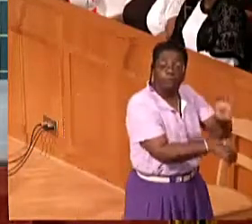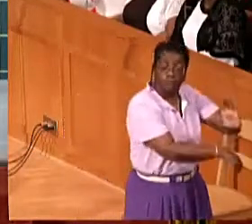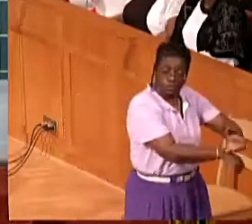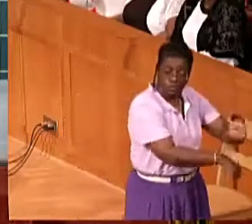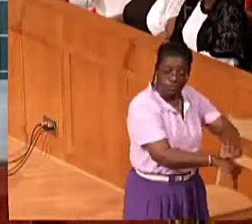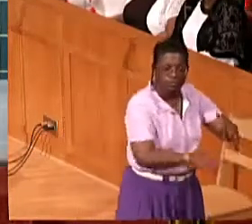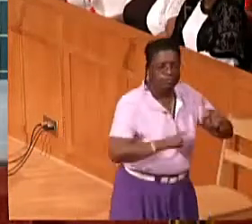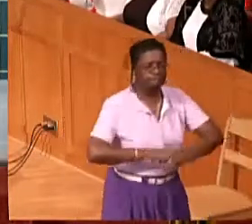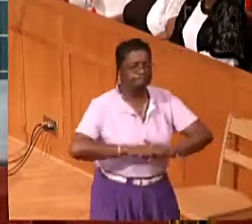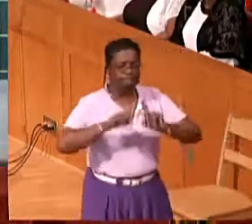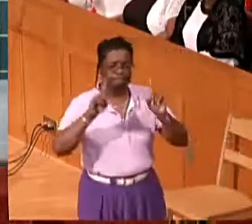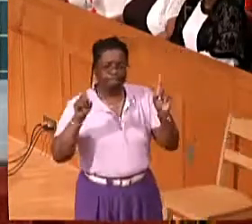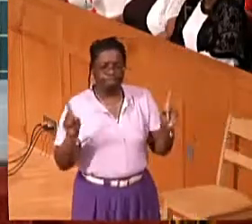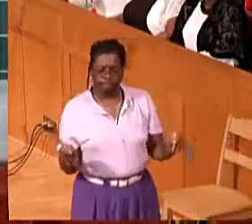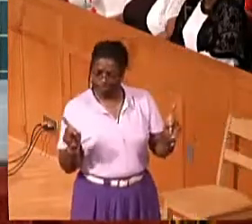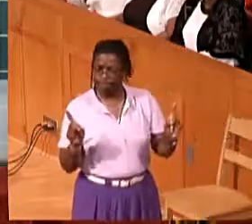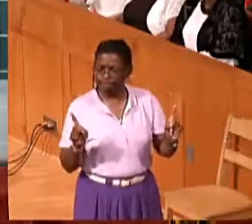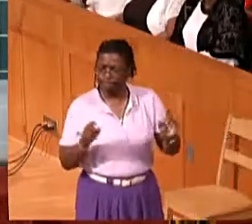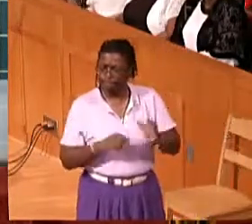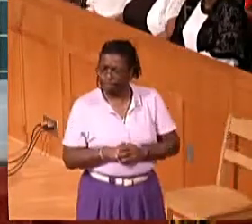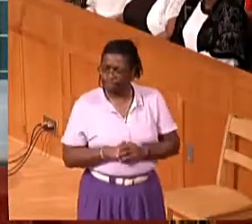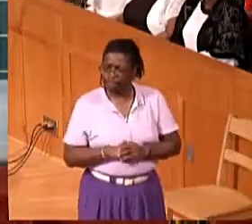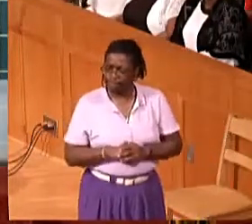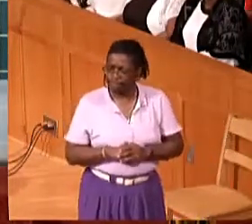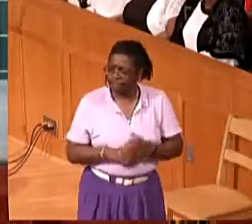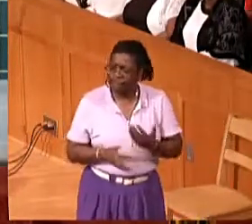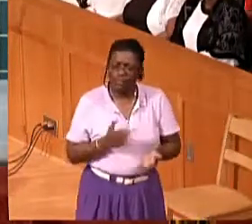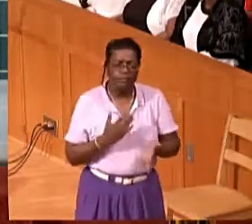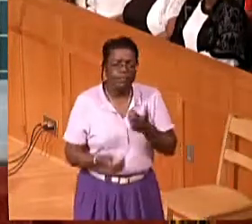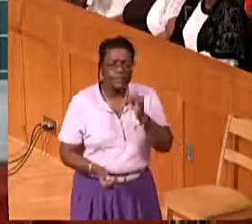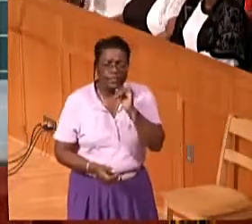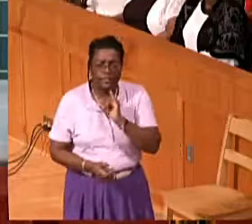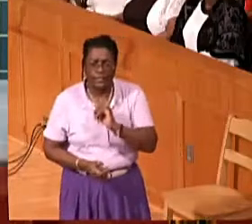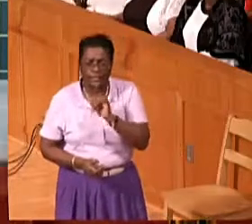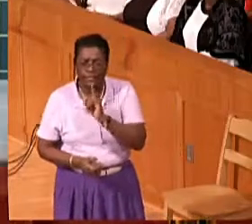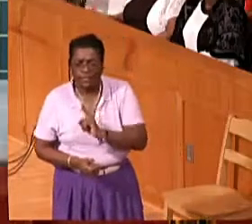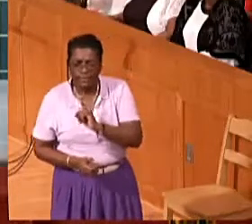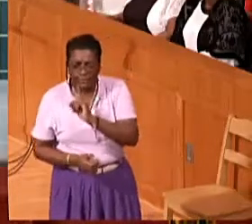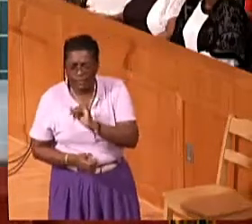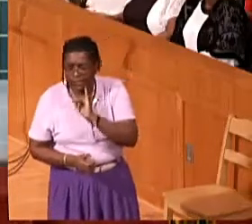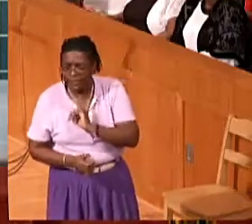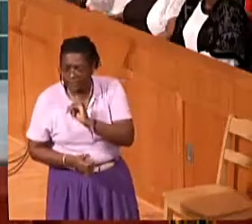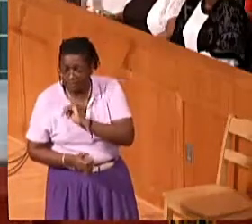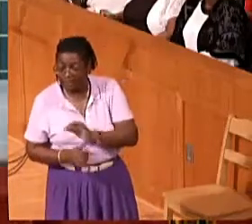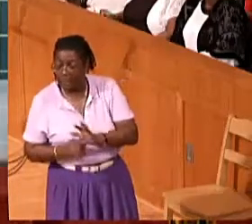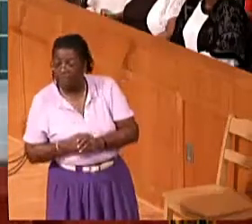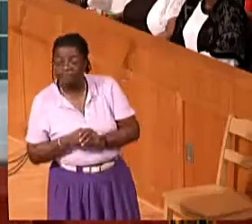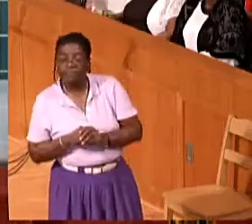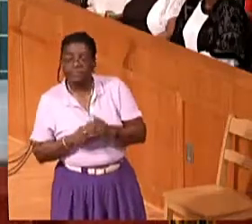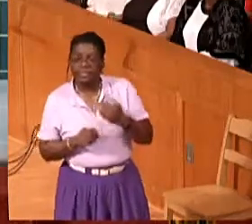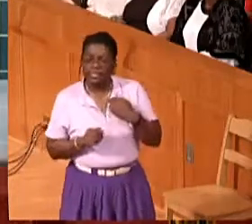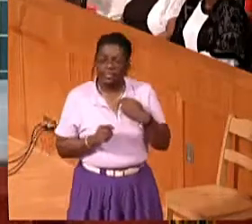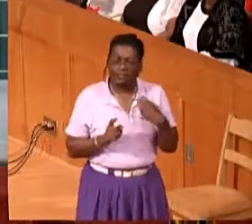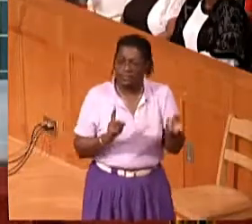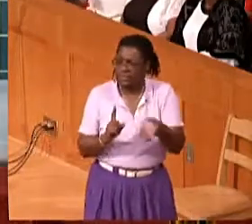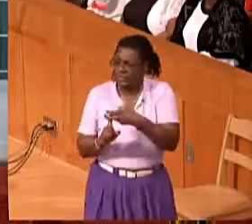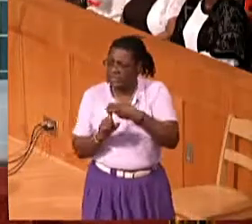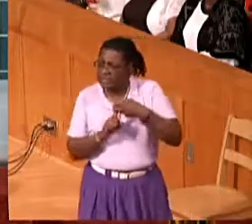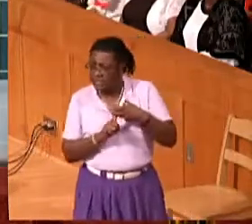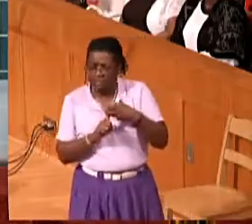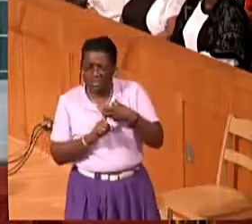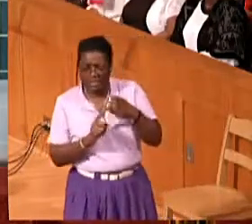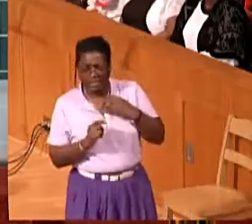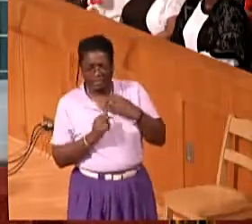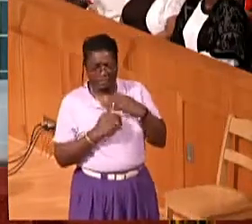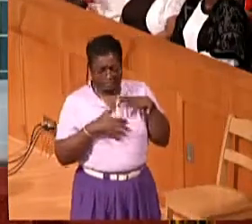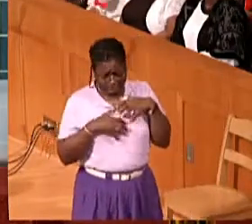and learning that the Israelites stopped singing when they took them off into Babylonian captivity and hung their